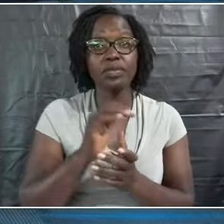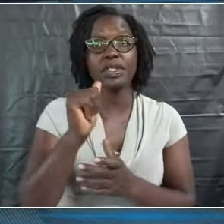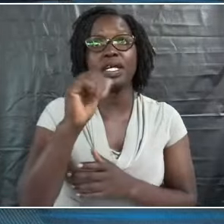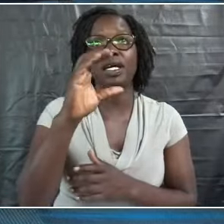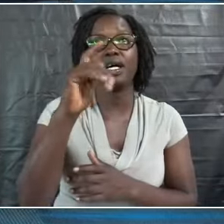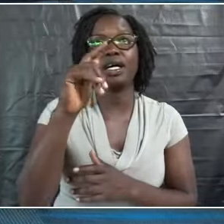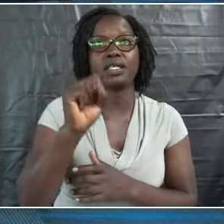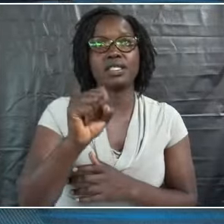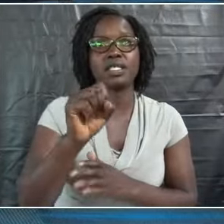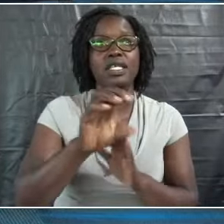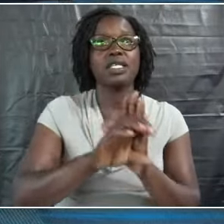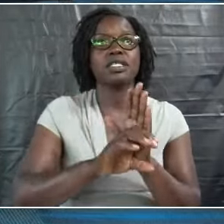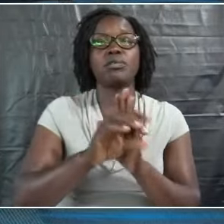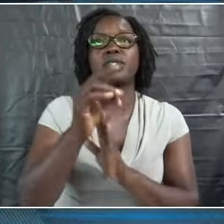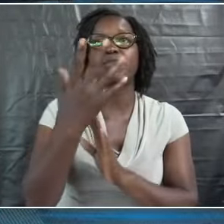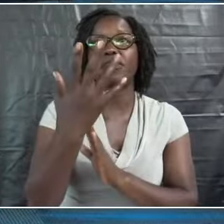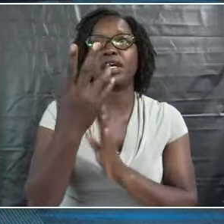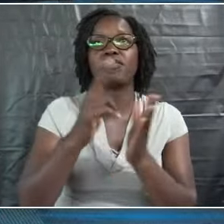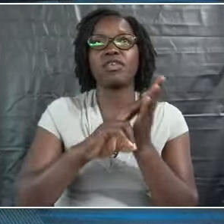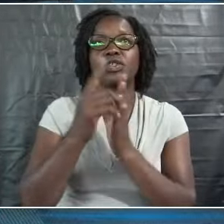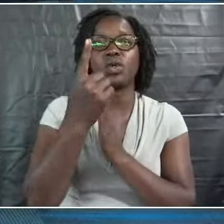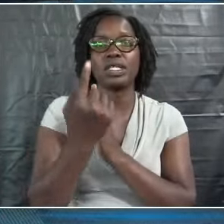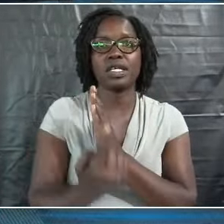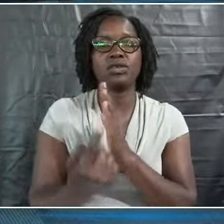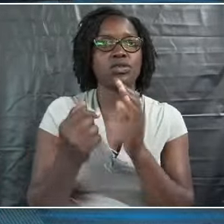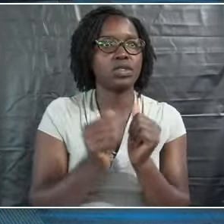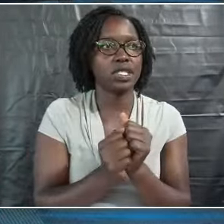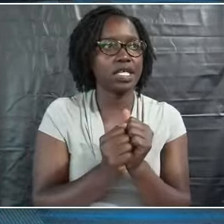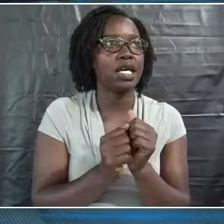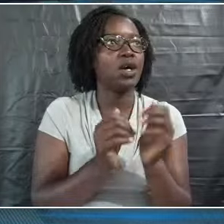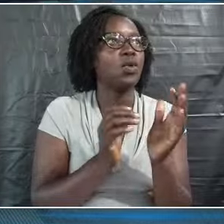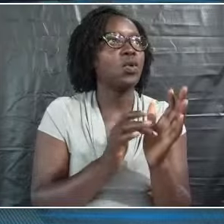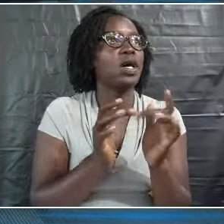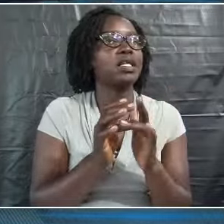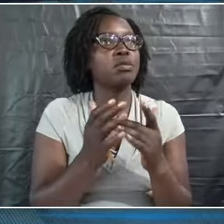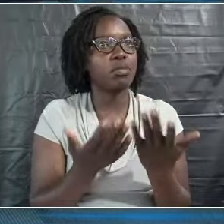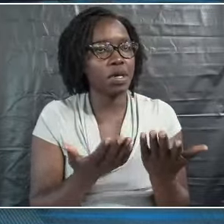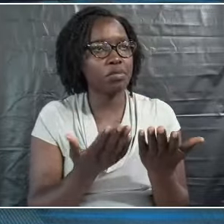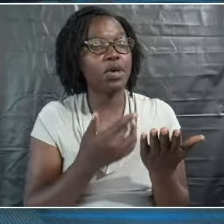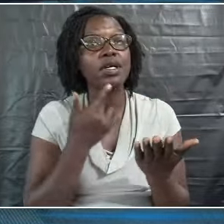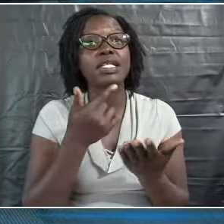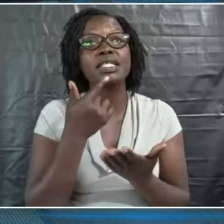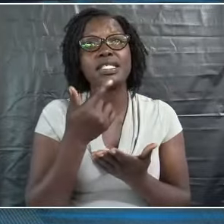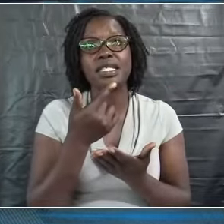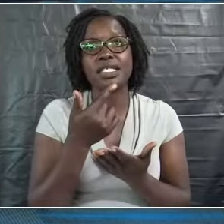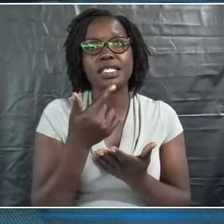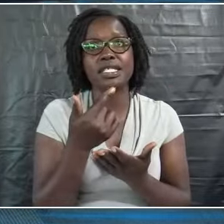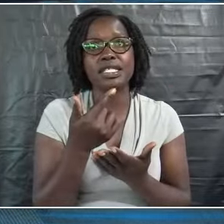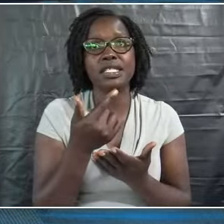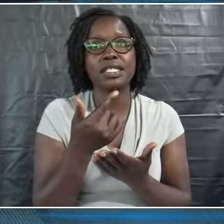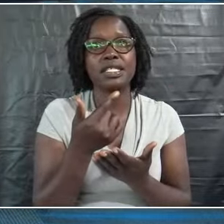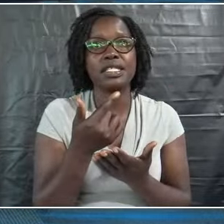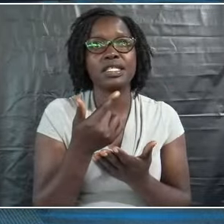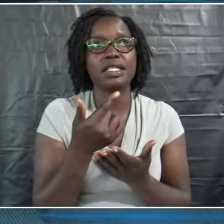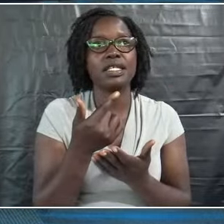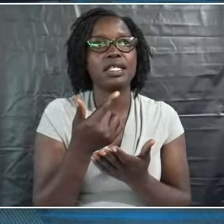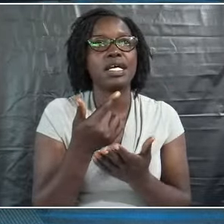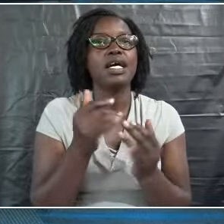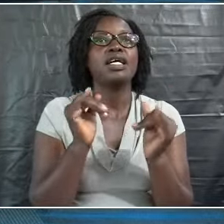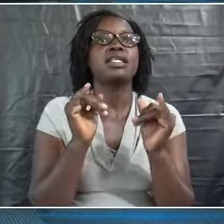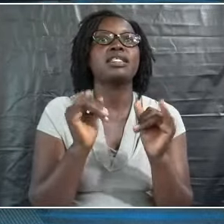5, verses 1 to 10, where the Bible says in the